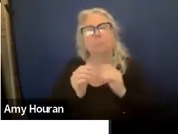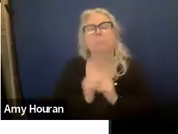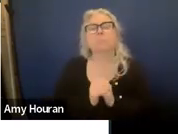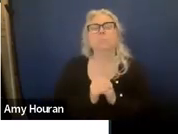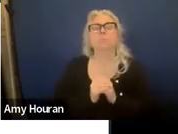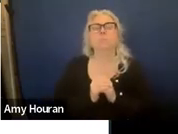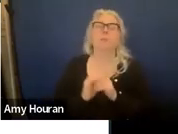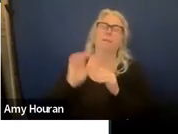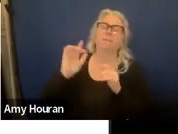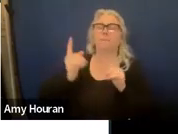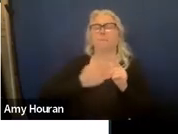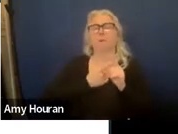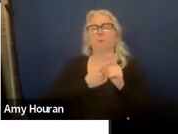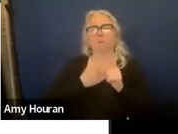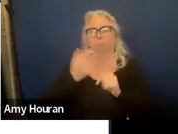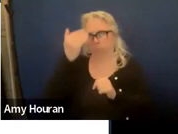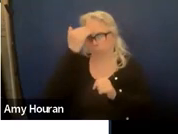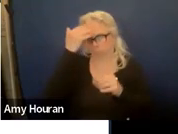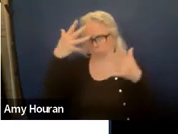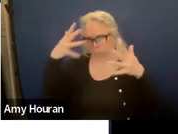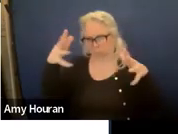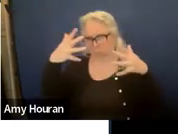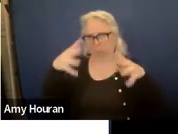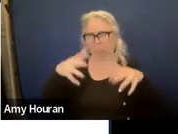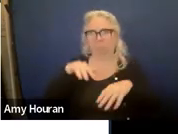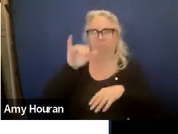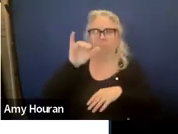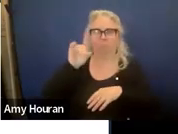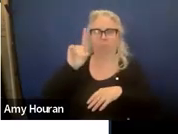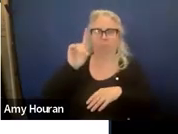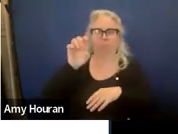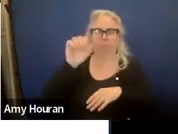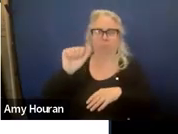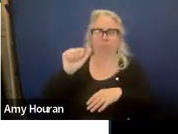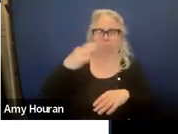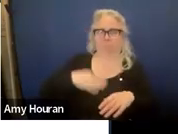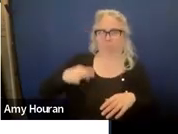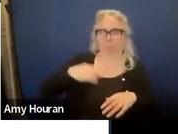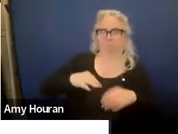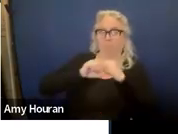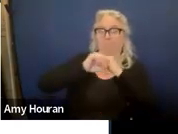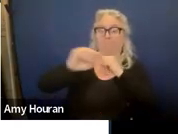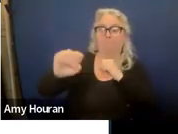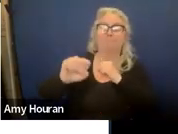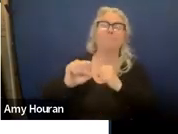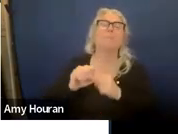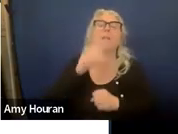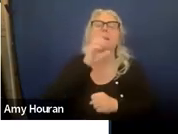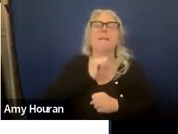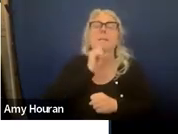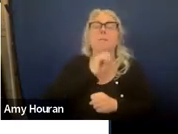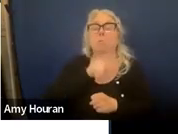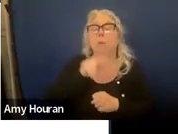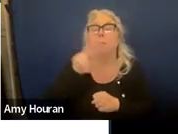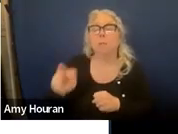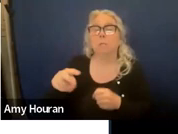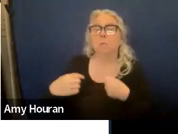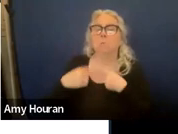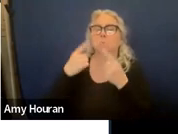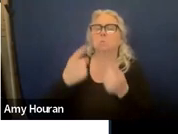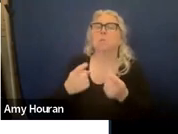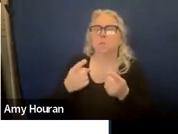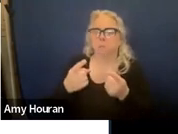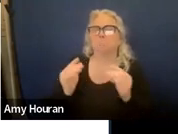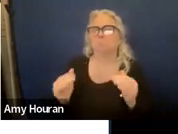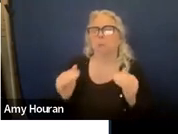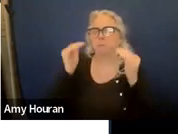things first, as you may know, IDEA eligibility has been extended to age 22 per the update to